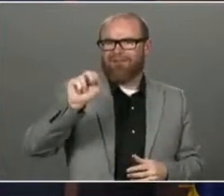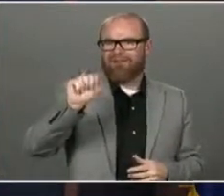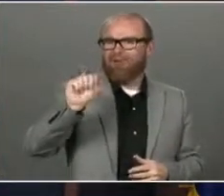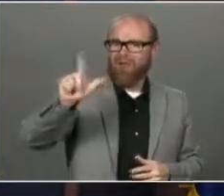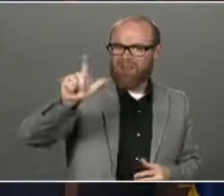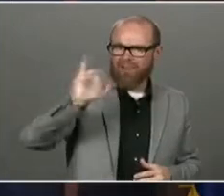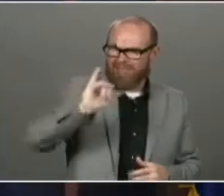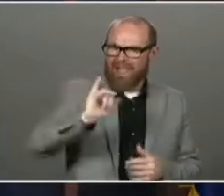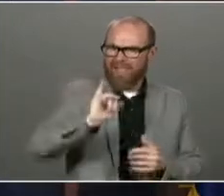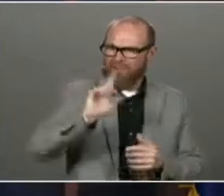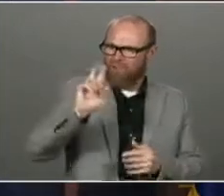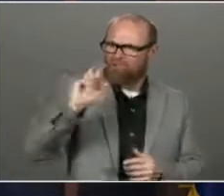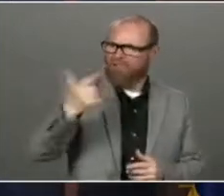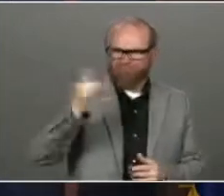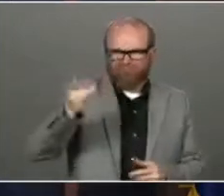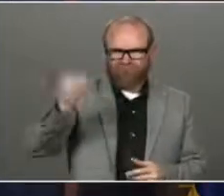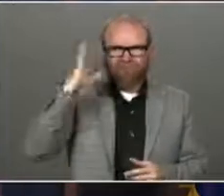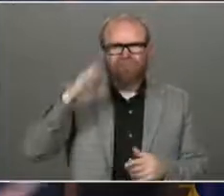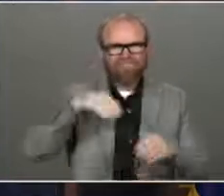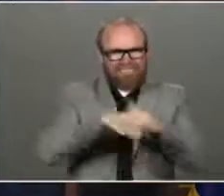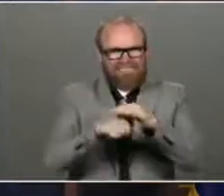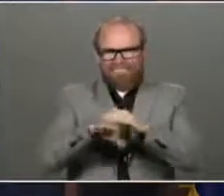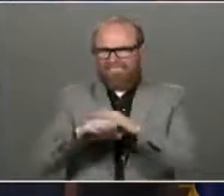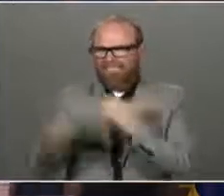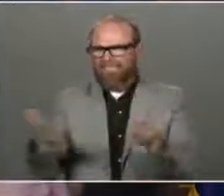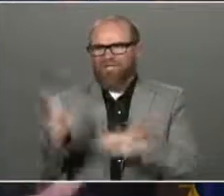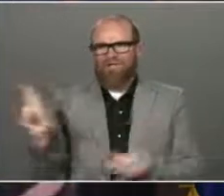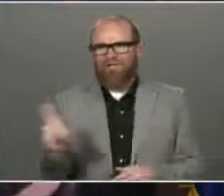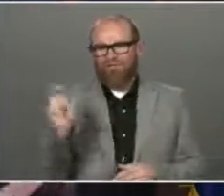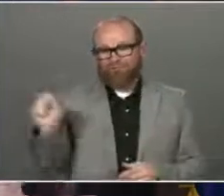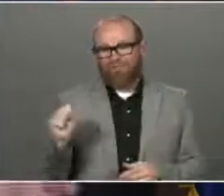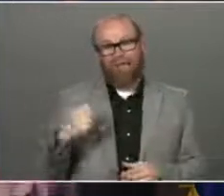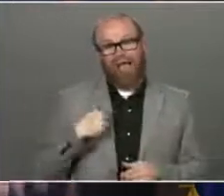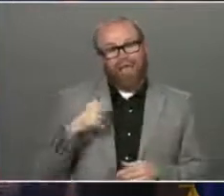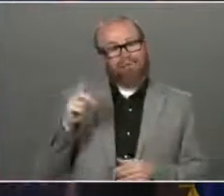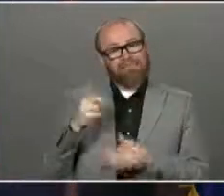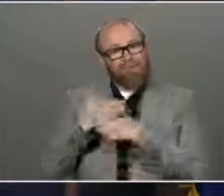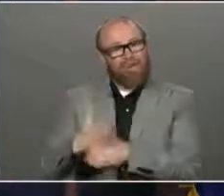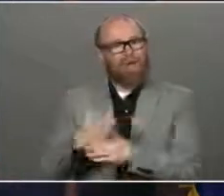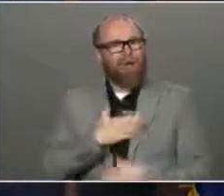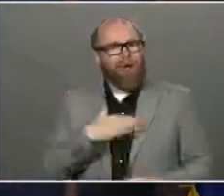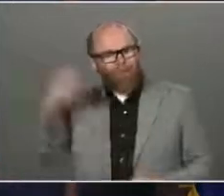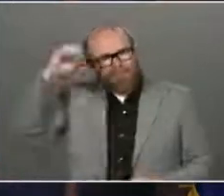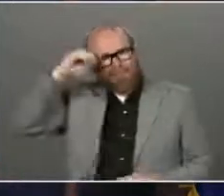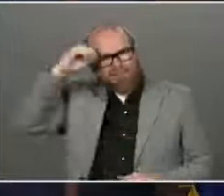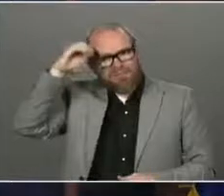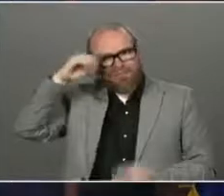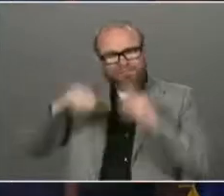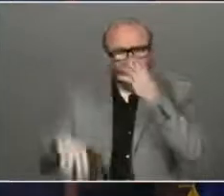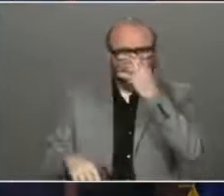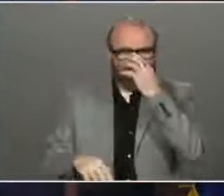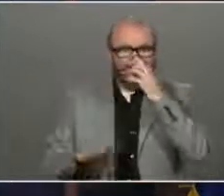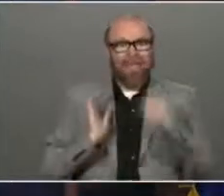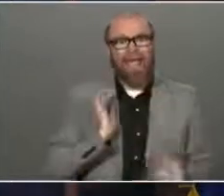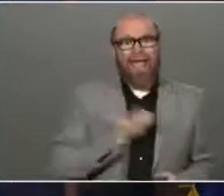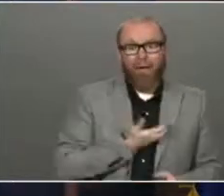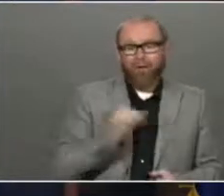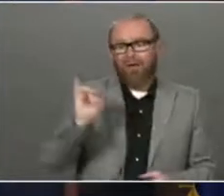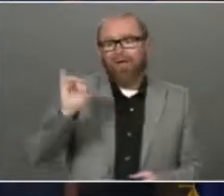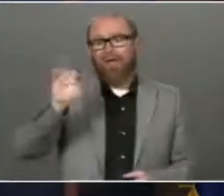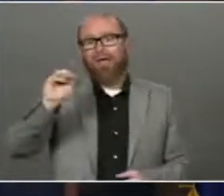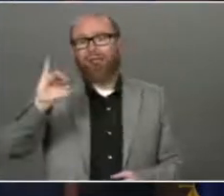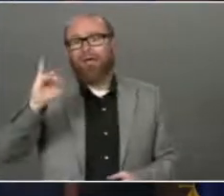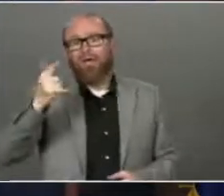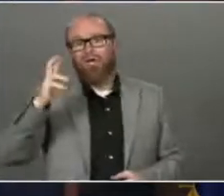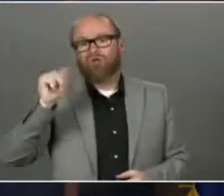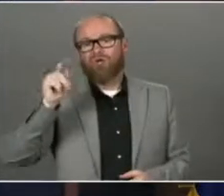states, and what we're seeing there. I shared some perspective. I do think that the border and immigration is actually one area